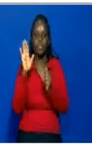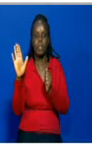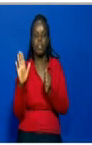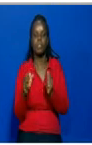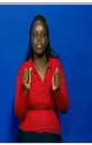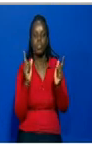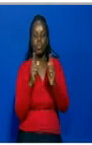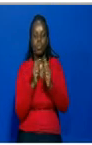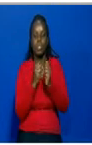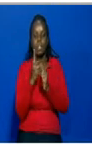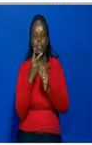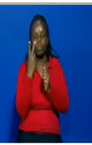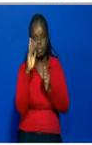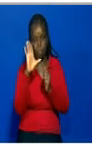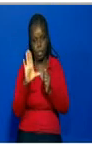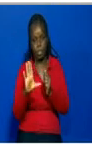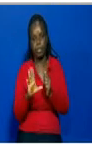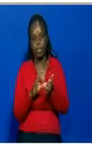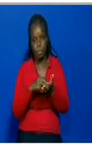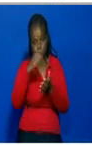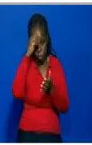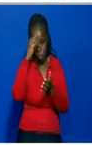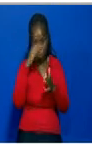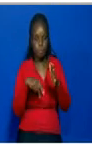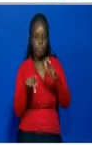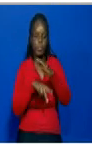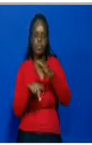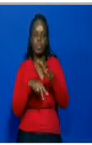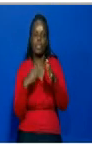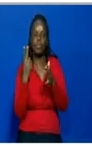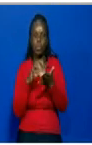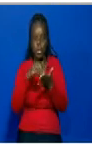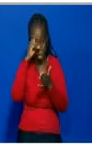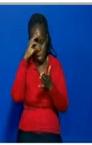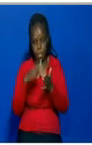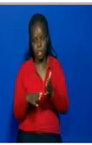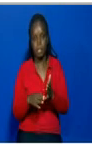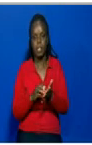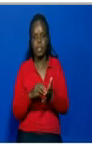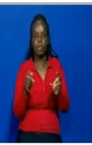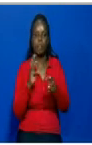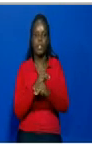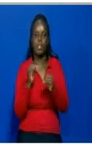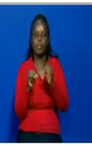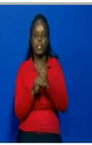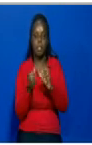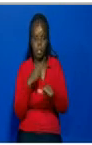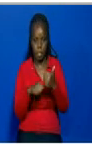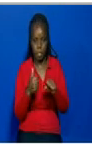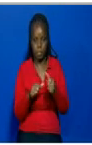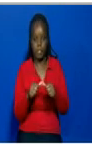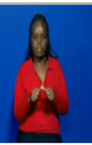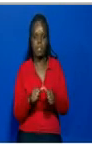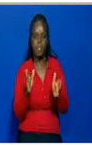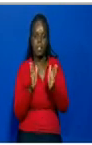to 11:25 a.m. we have our pre-primary 2 learners, and we are on mathematical activities,